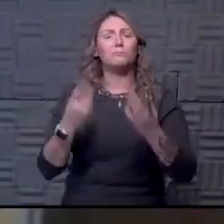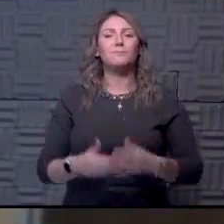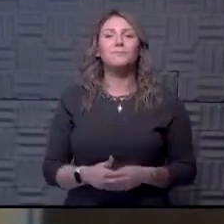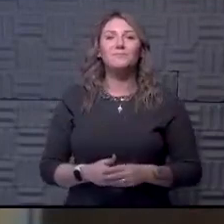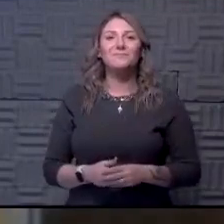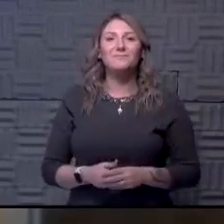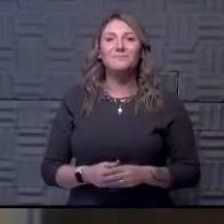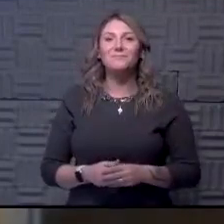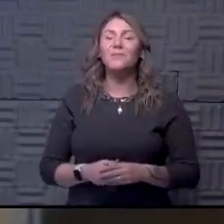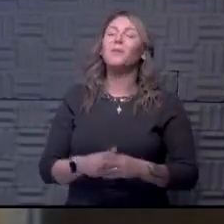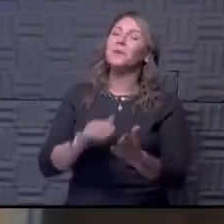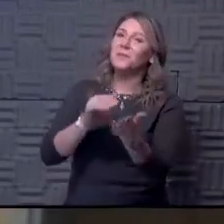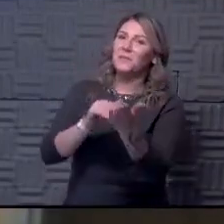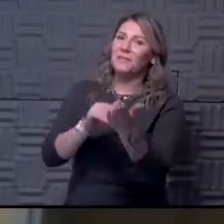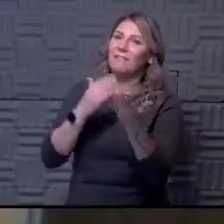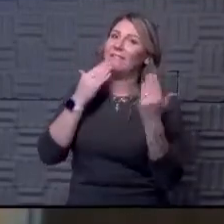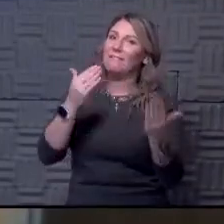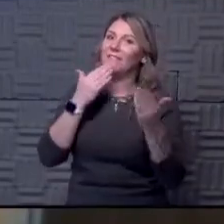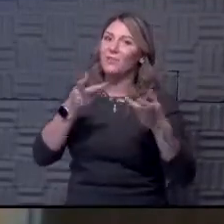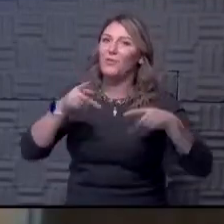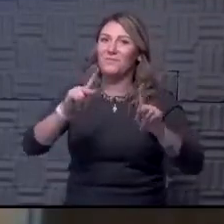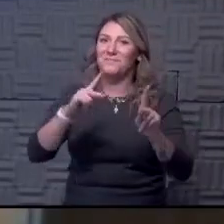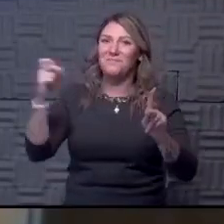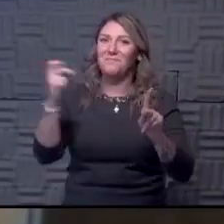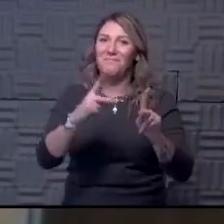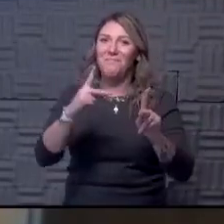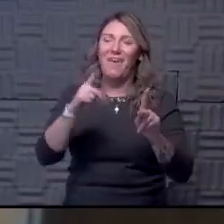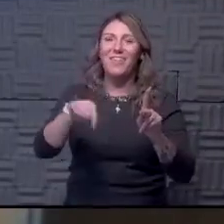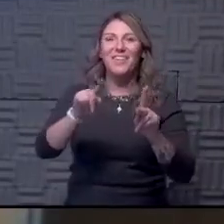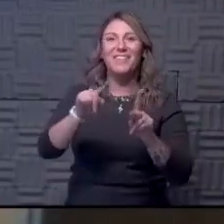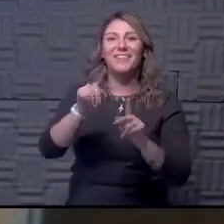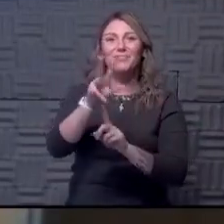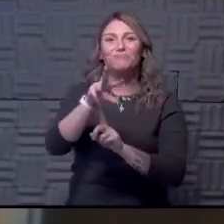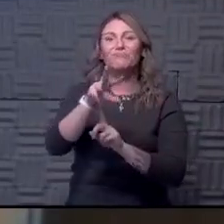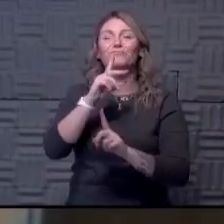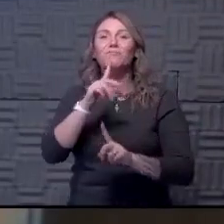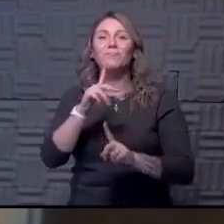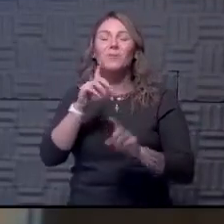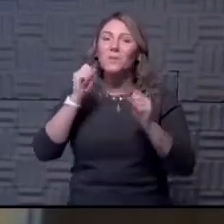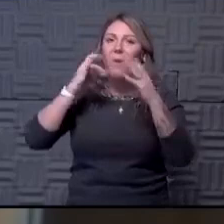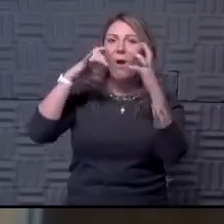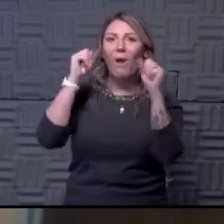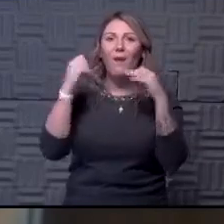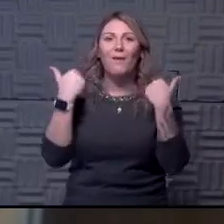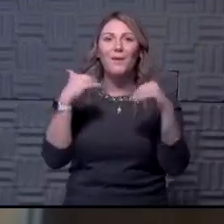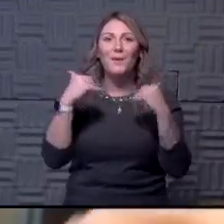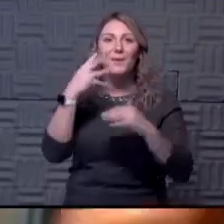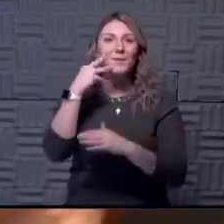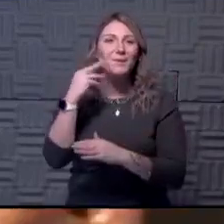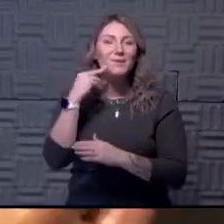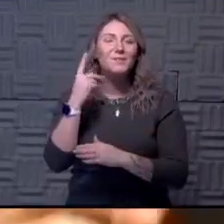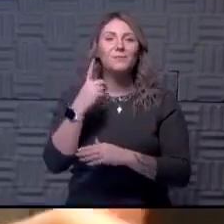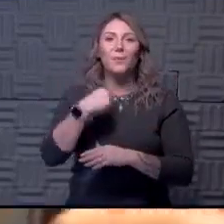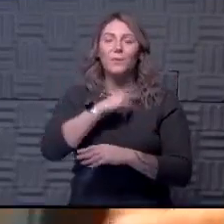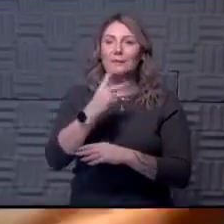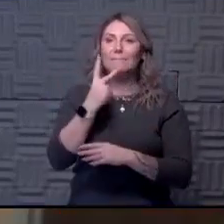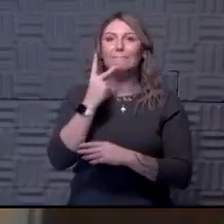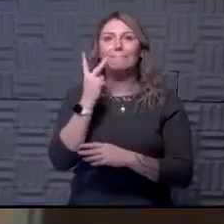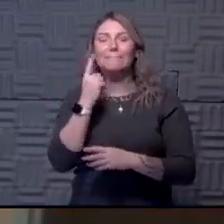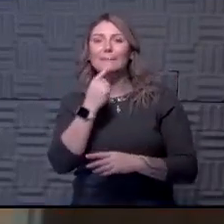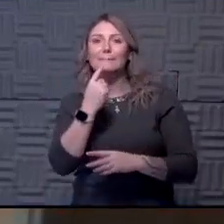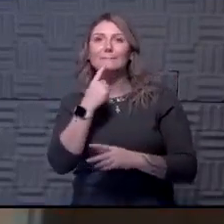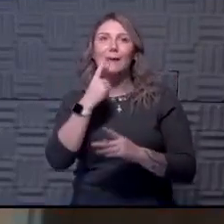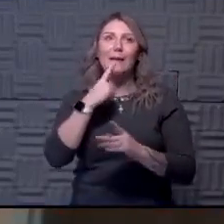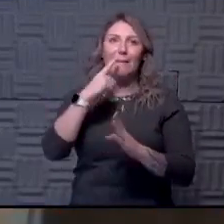Well, Doctor, first of all, thanks for the opportunity to be back on the show. It was a phenomenal experience. We set that high goal,